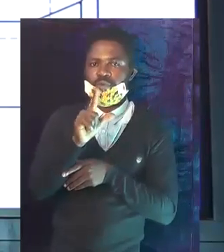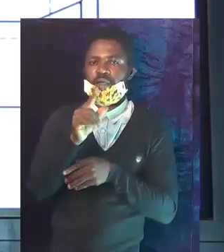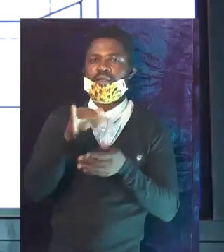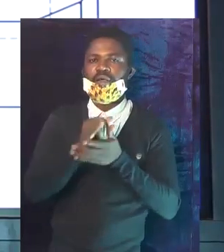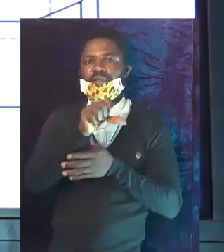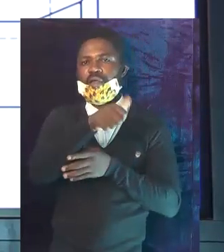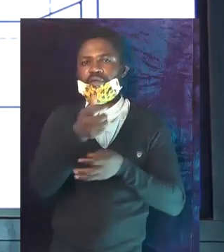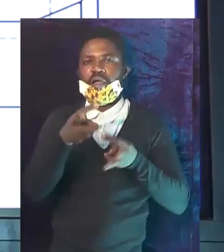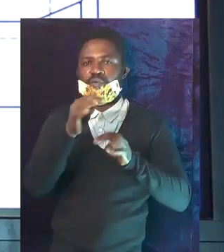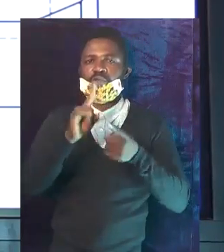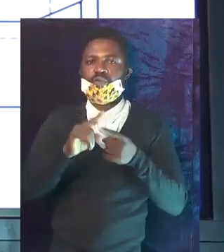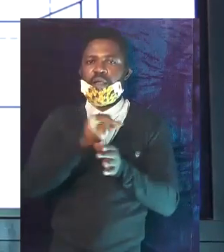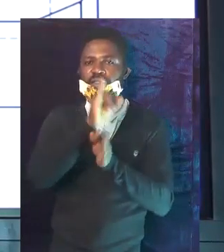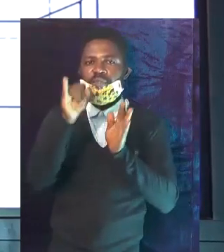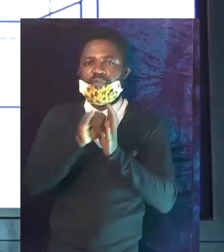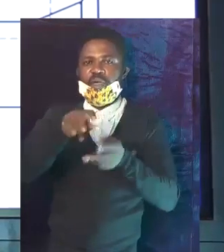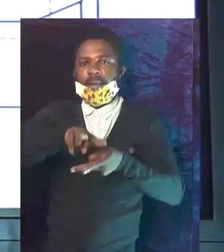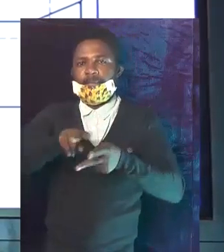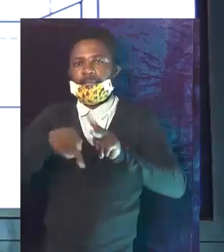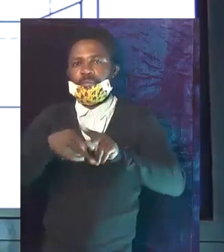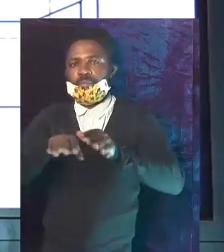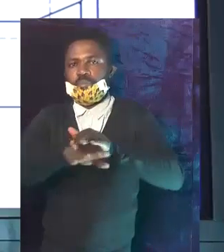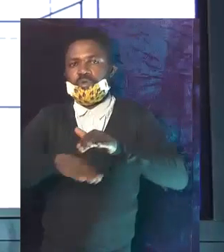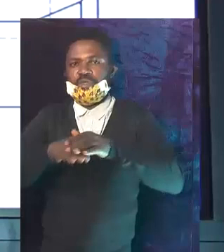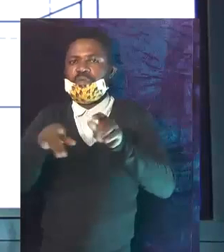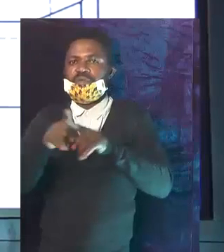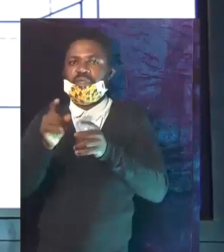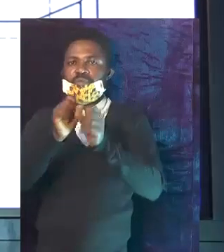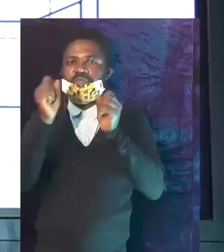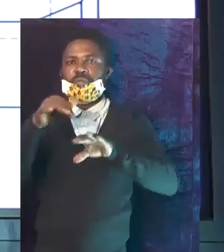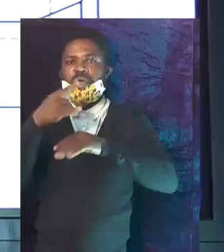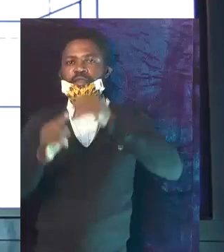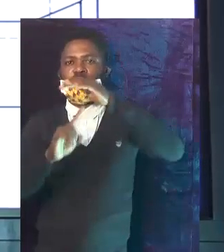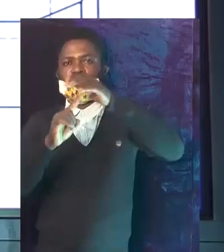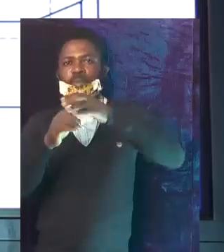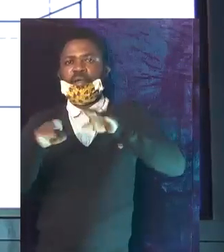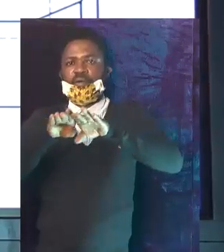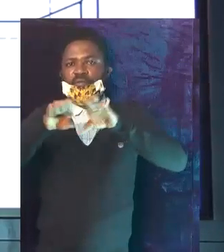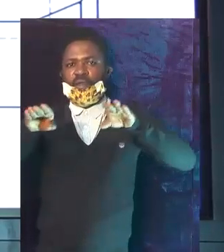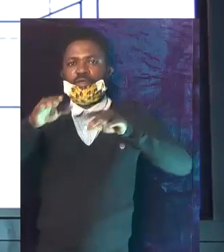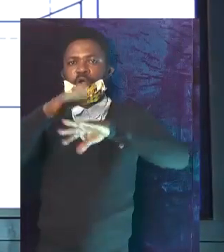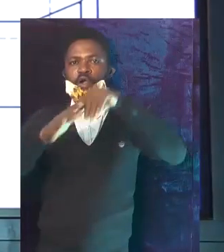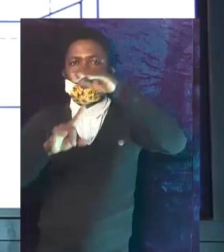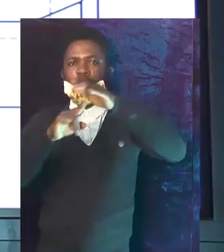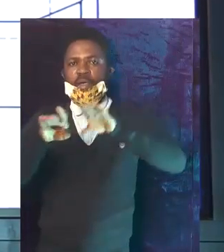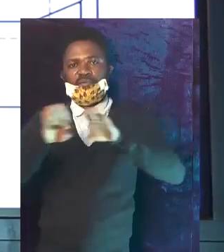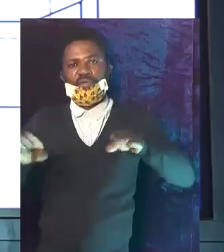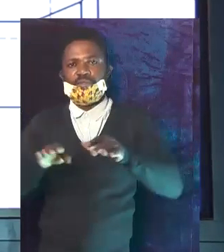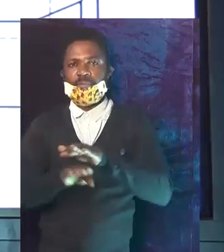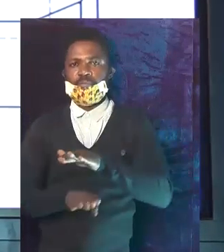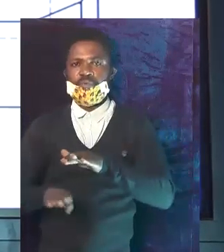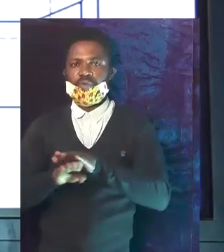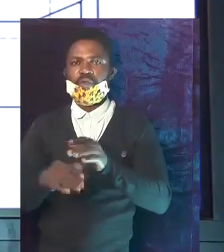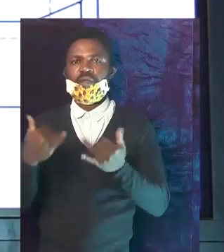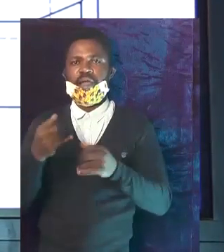way to quickly identify prisms. Same shape at the top and the base is flat. Flat on top, flat below. You now name